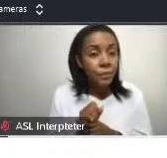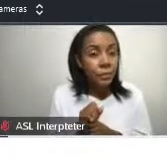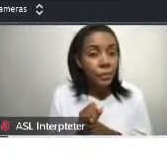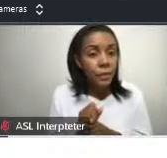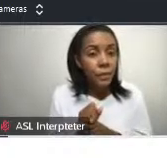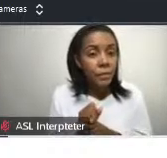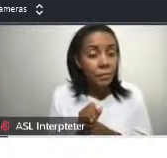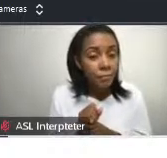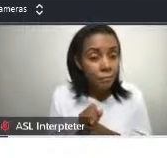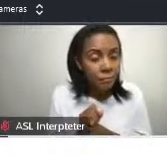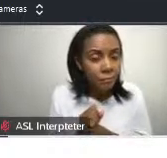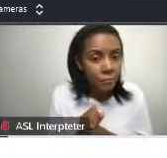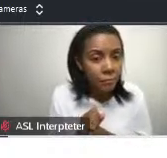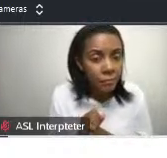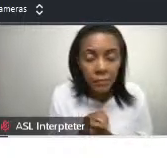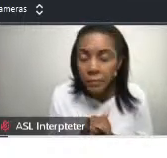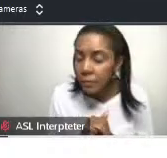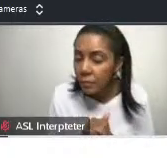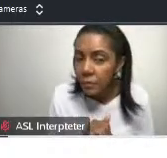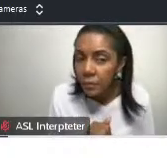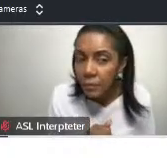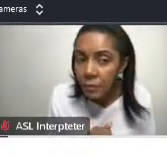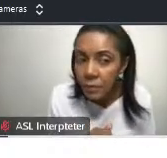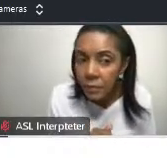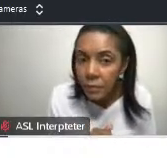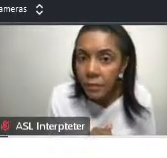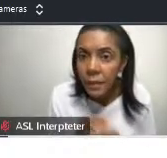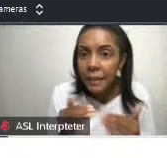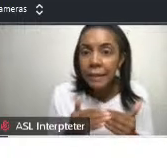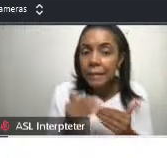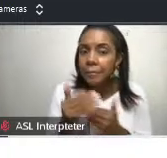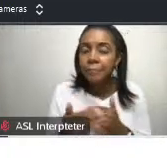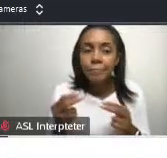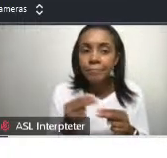those amendments are included in the current resolution. Next slide, please.